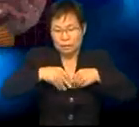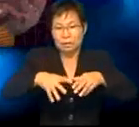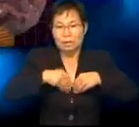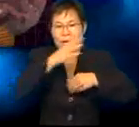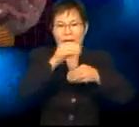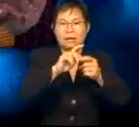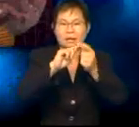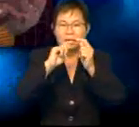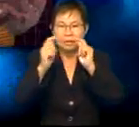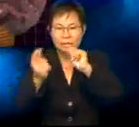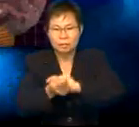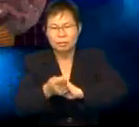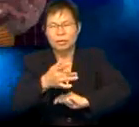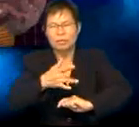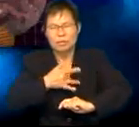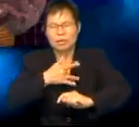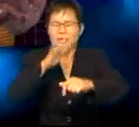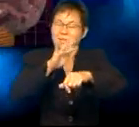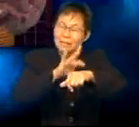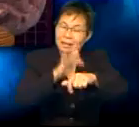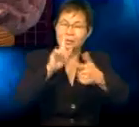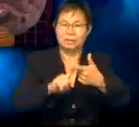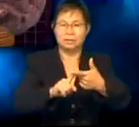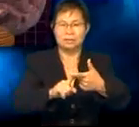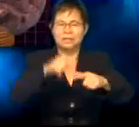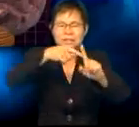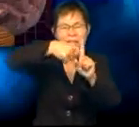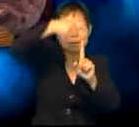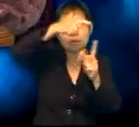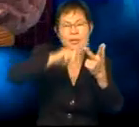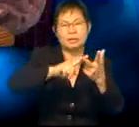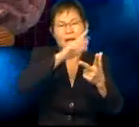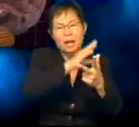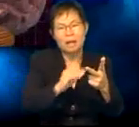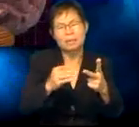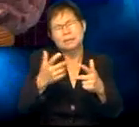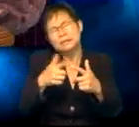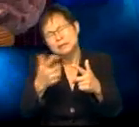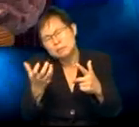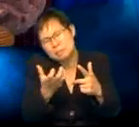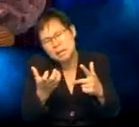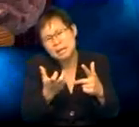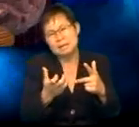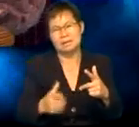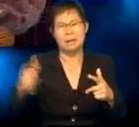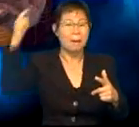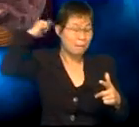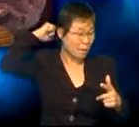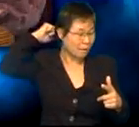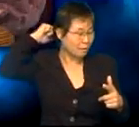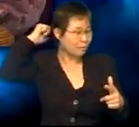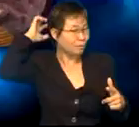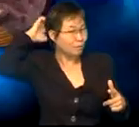interprets sensations like touch, temperature, and pain.